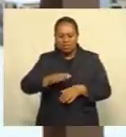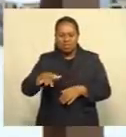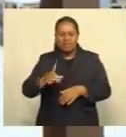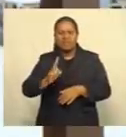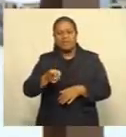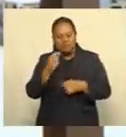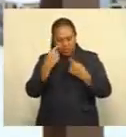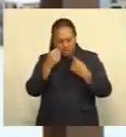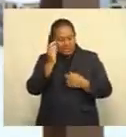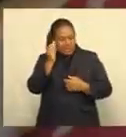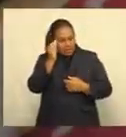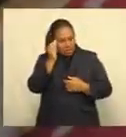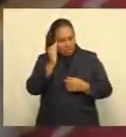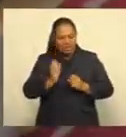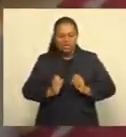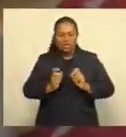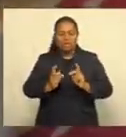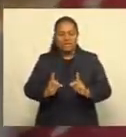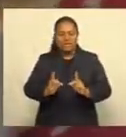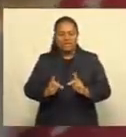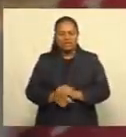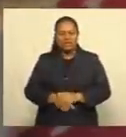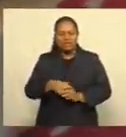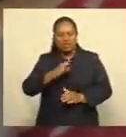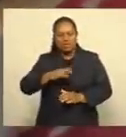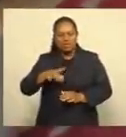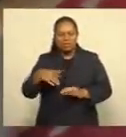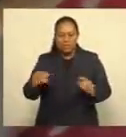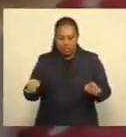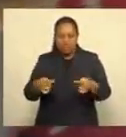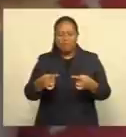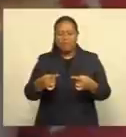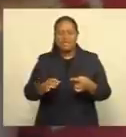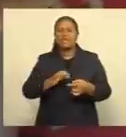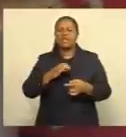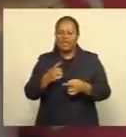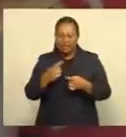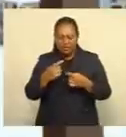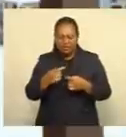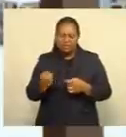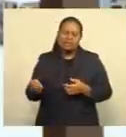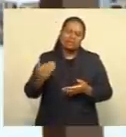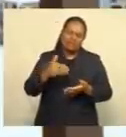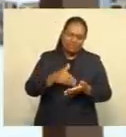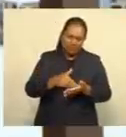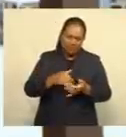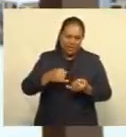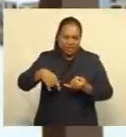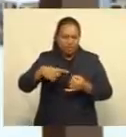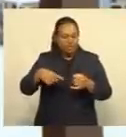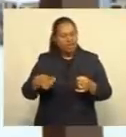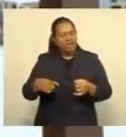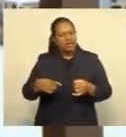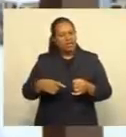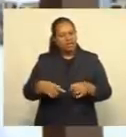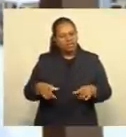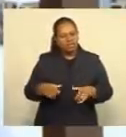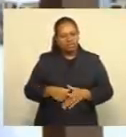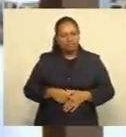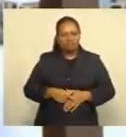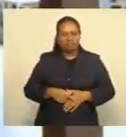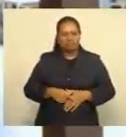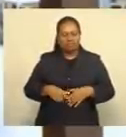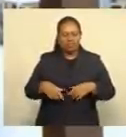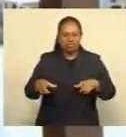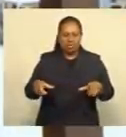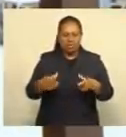our children to not only compete but come out from the islands to enjoy the city, and compete is something big. We